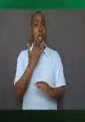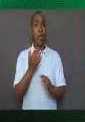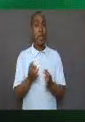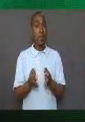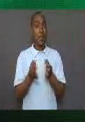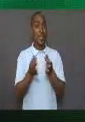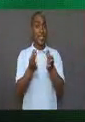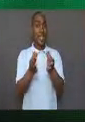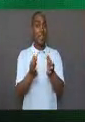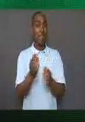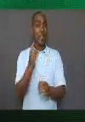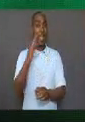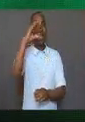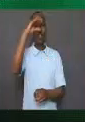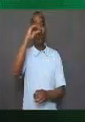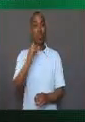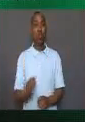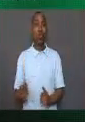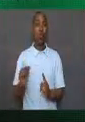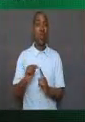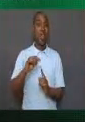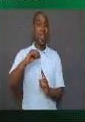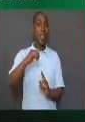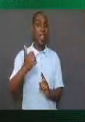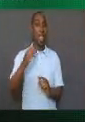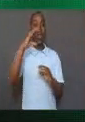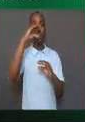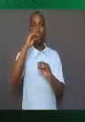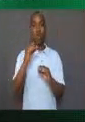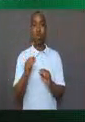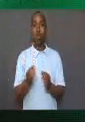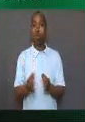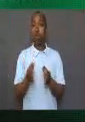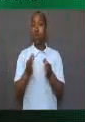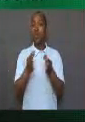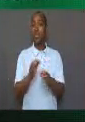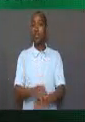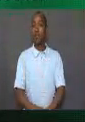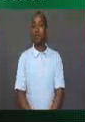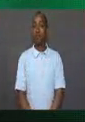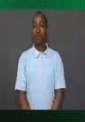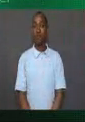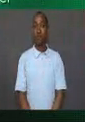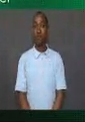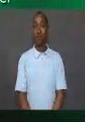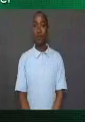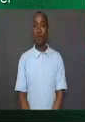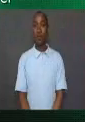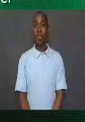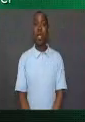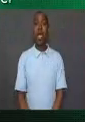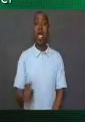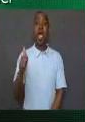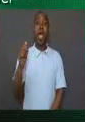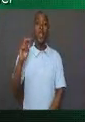blood from one person to another through veins. An